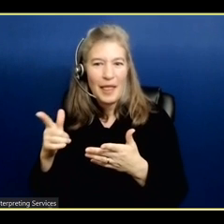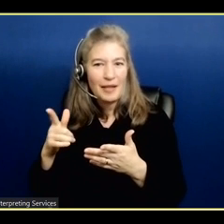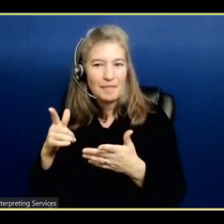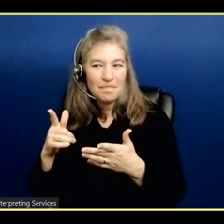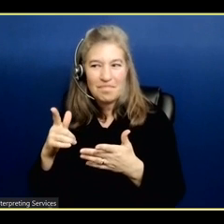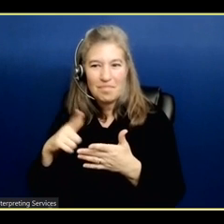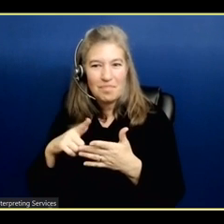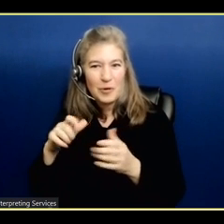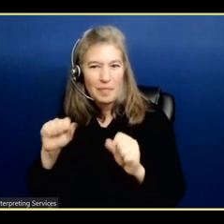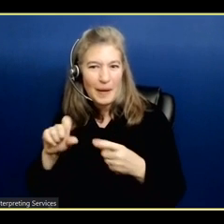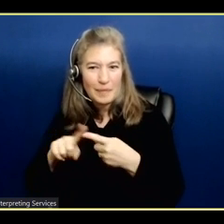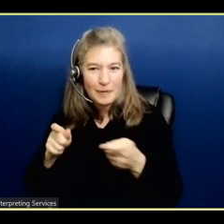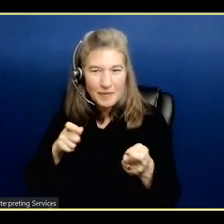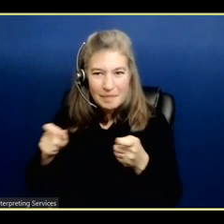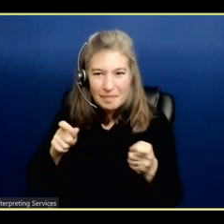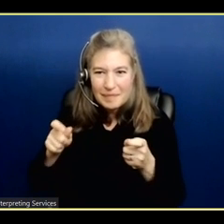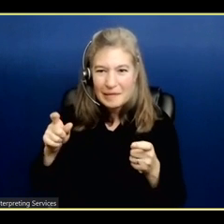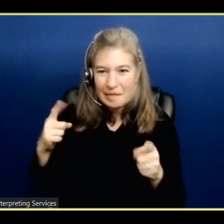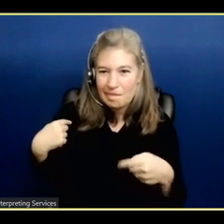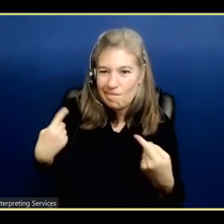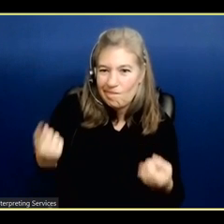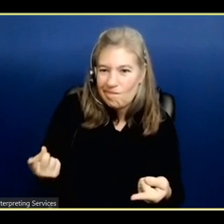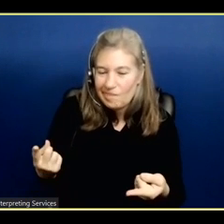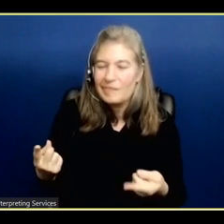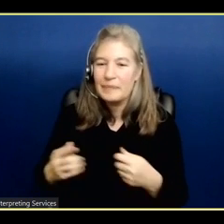to see these later.